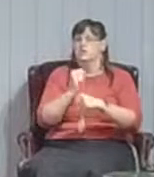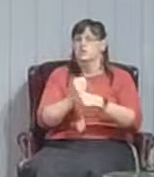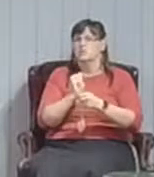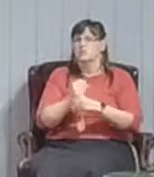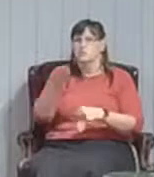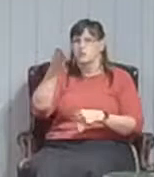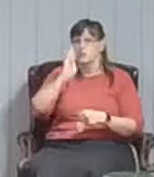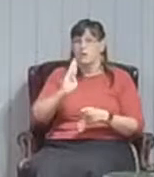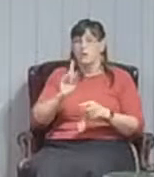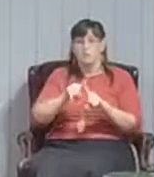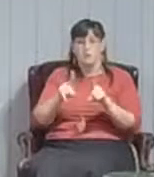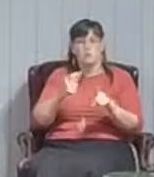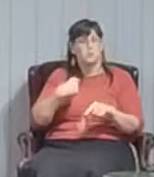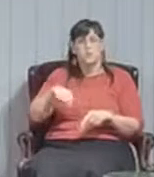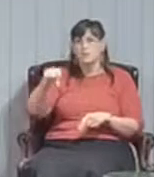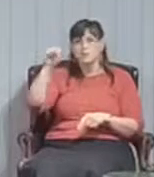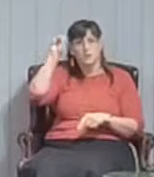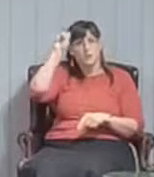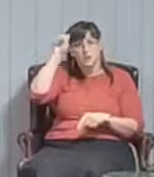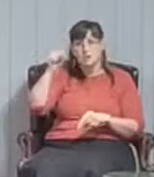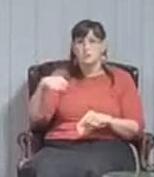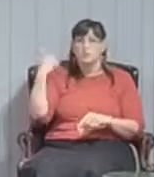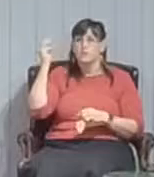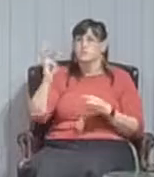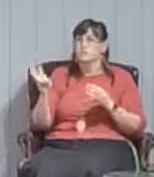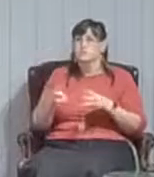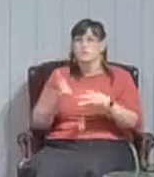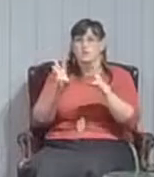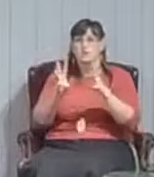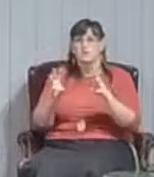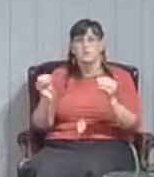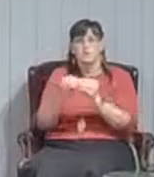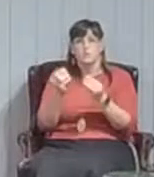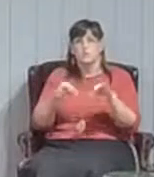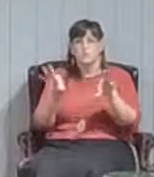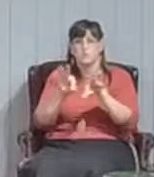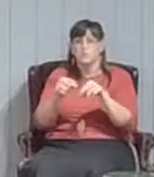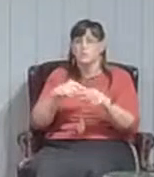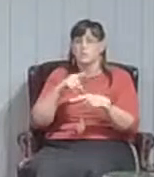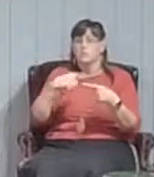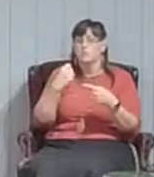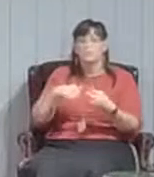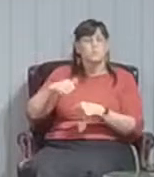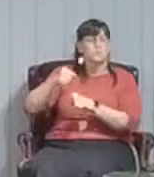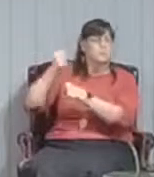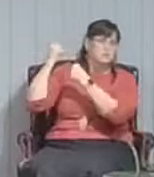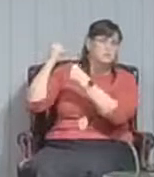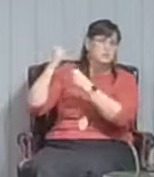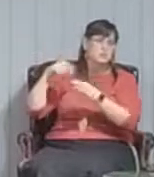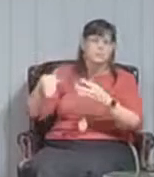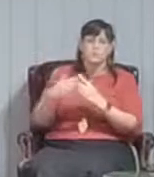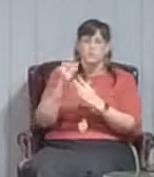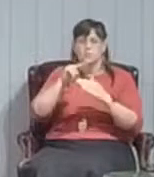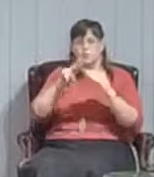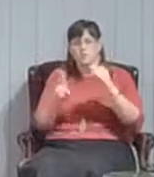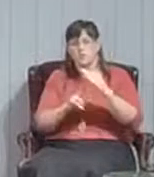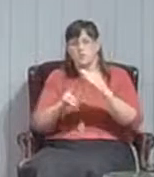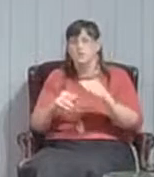of his devices. And more importantly, when we resist him through humility, he has to flee.